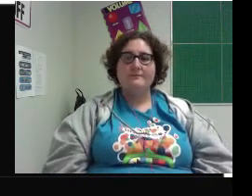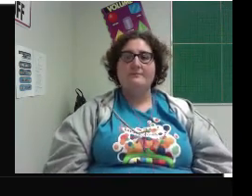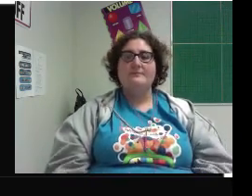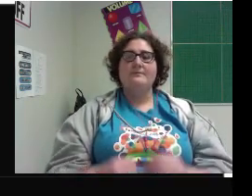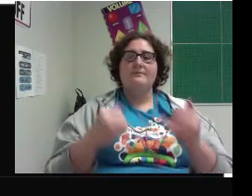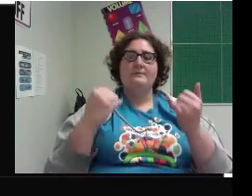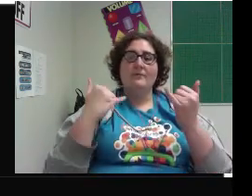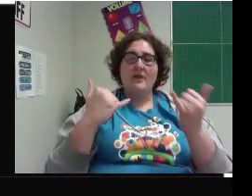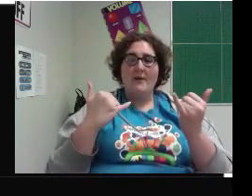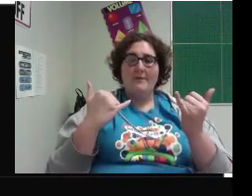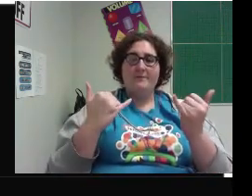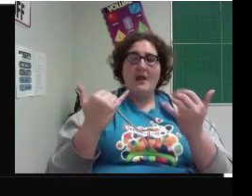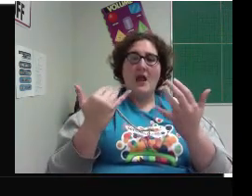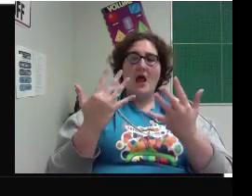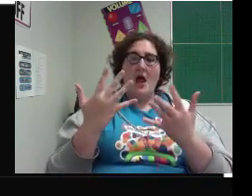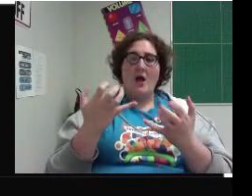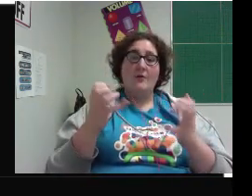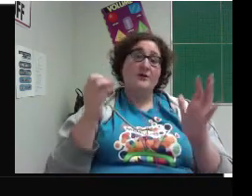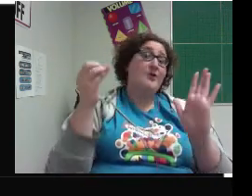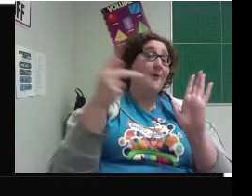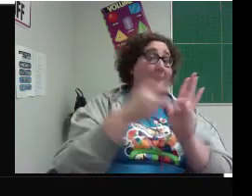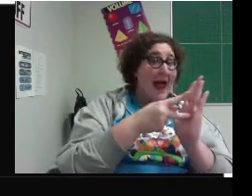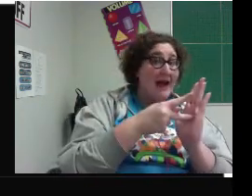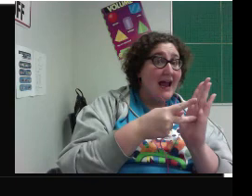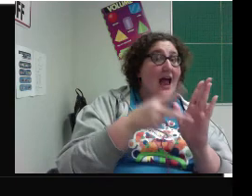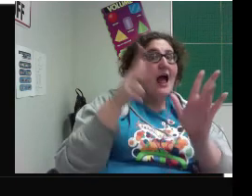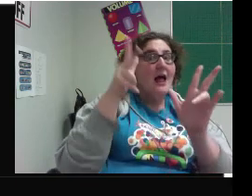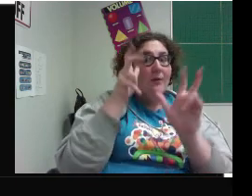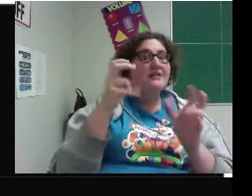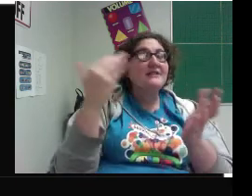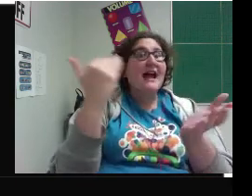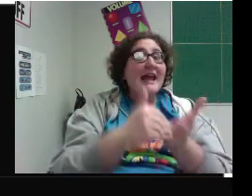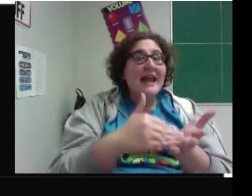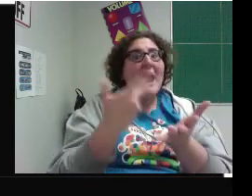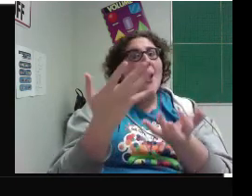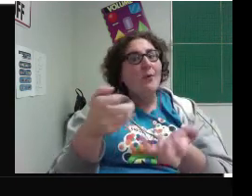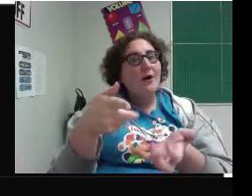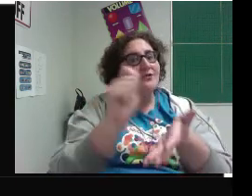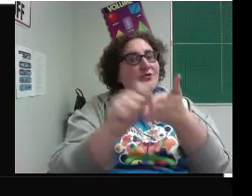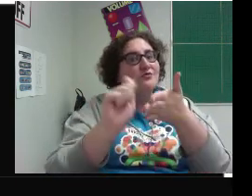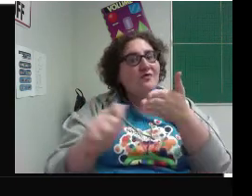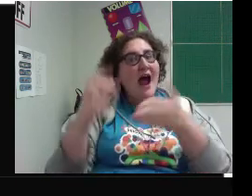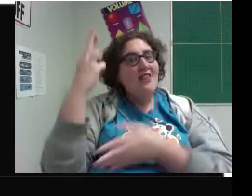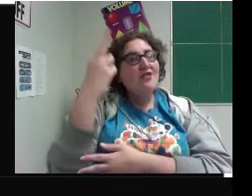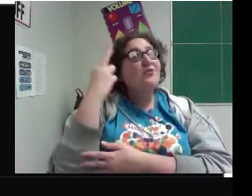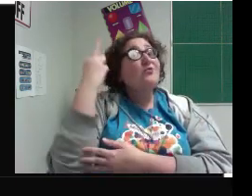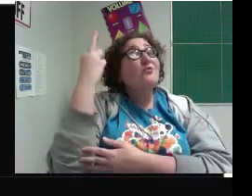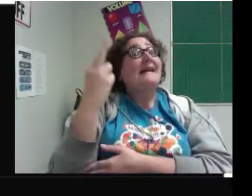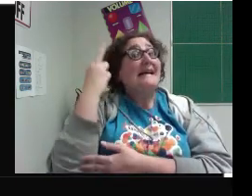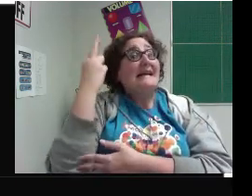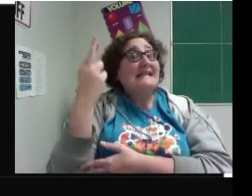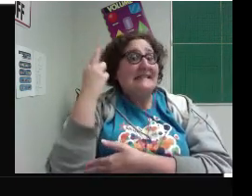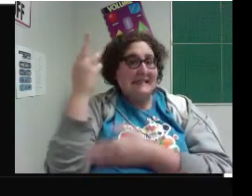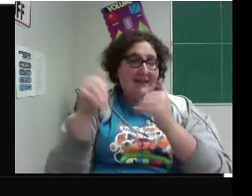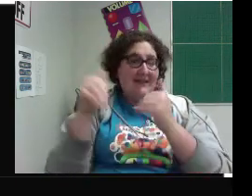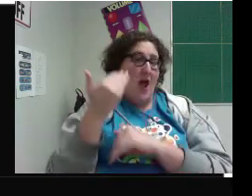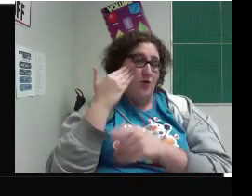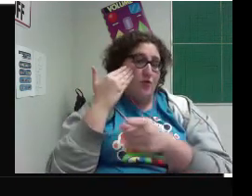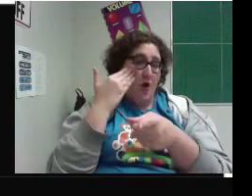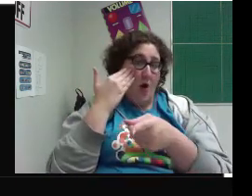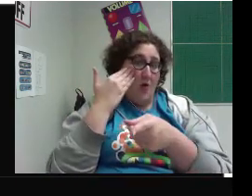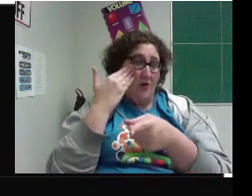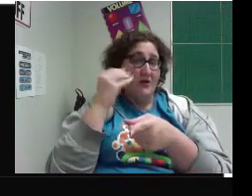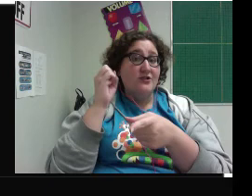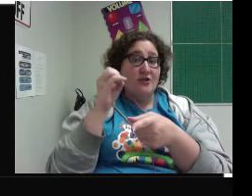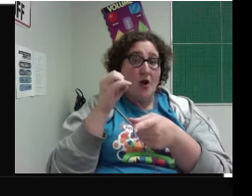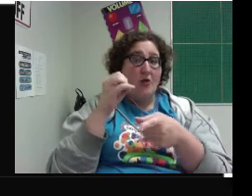Now, I want you to go back, re-listen to this, and write the reasons how you know all those angles measures. So